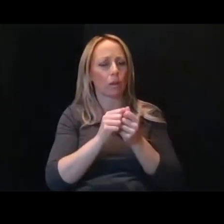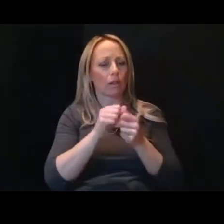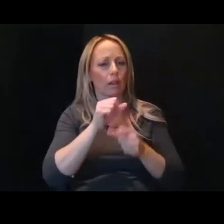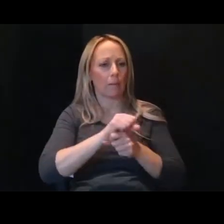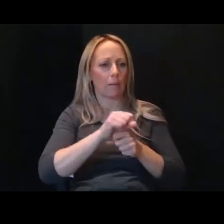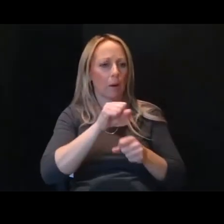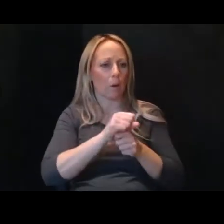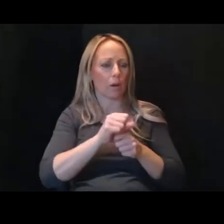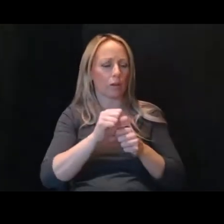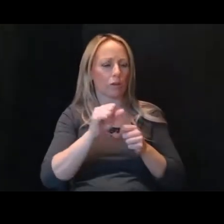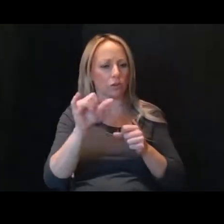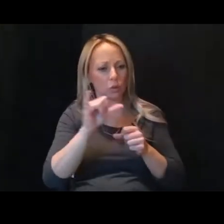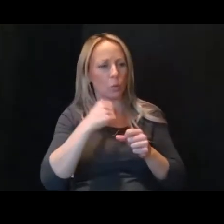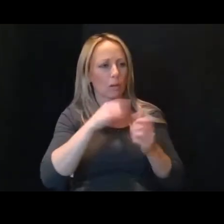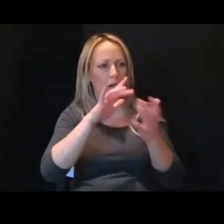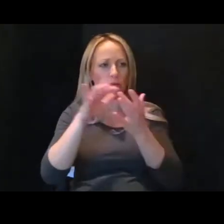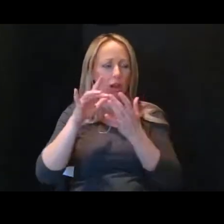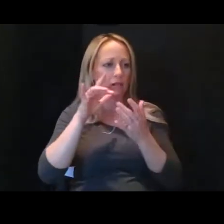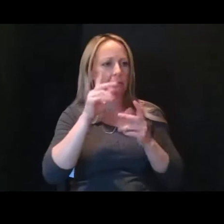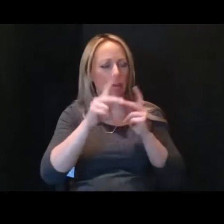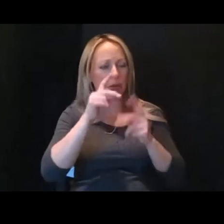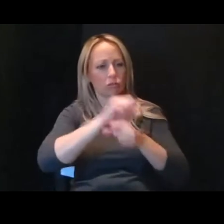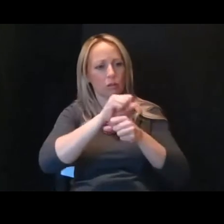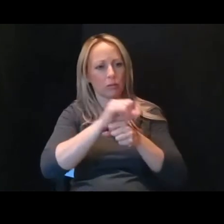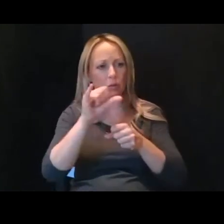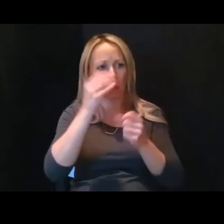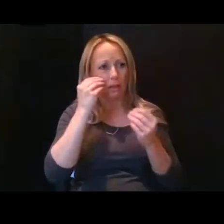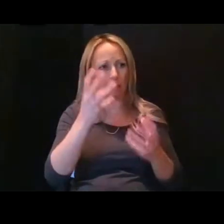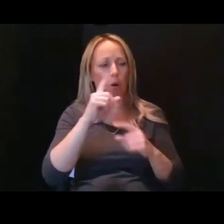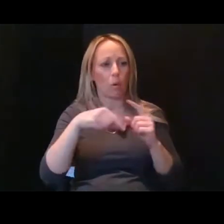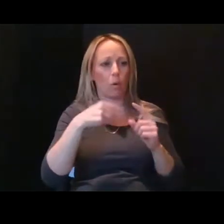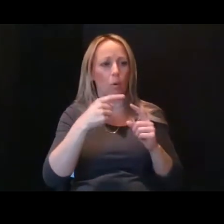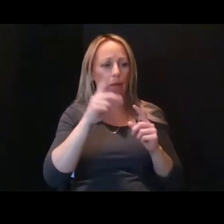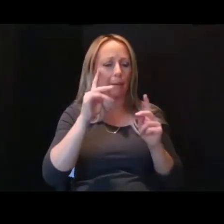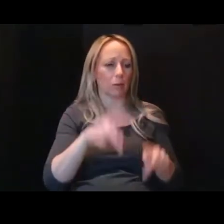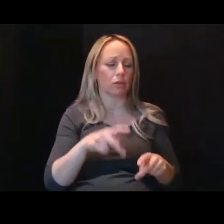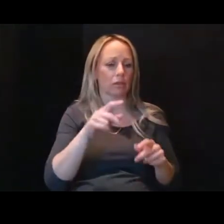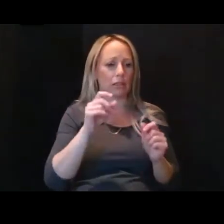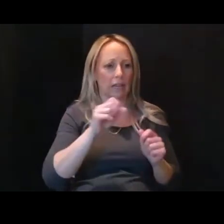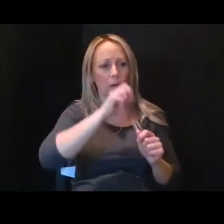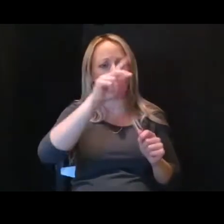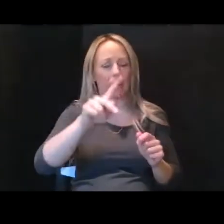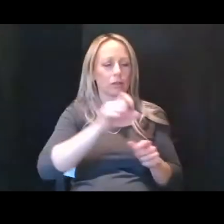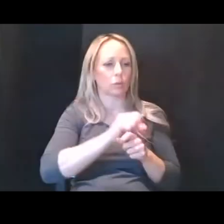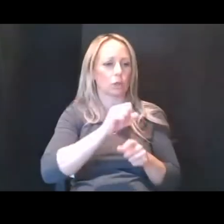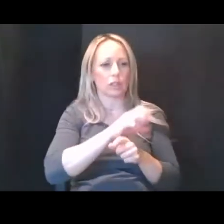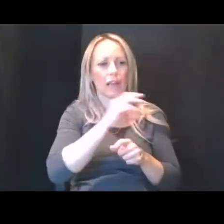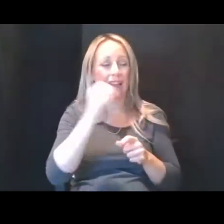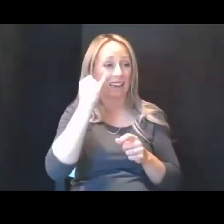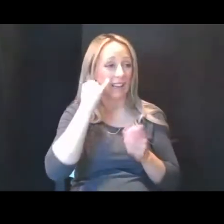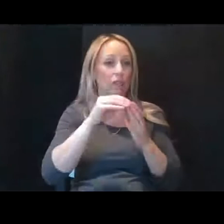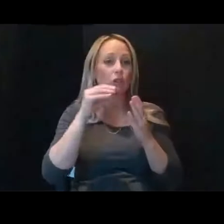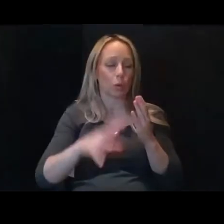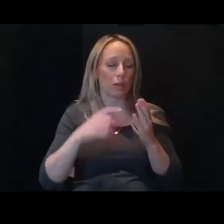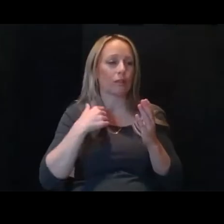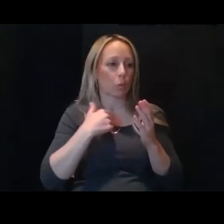anyone who is positive, we reach out to employers, let them know when the case can return to work, and then even if they're students, we work with those